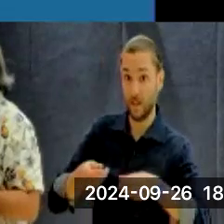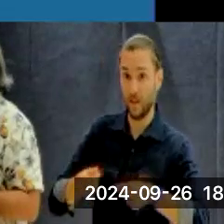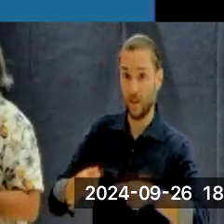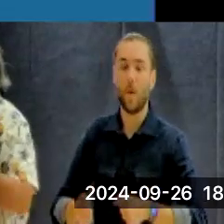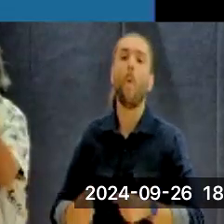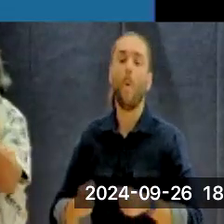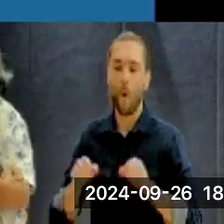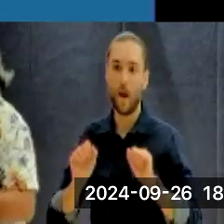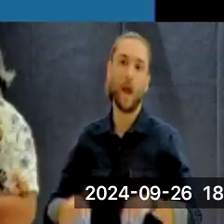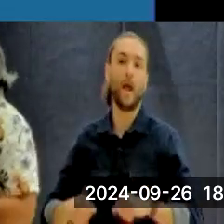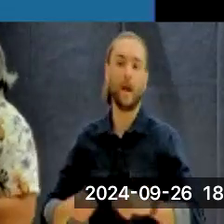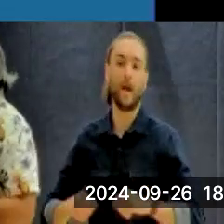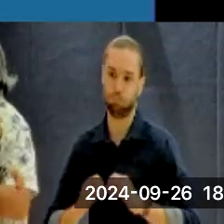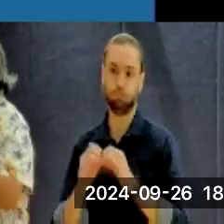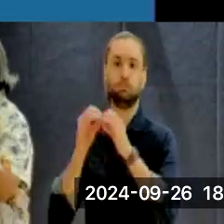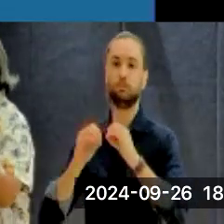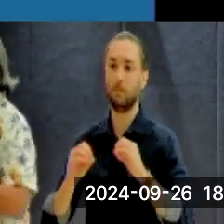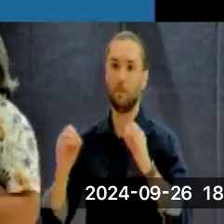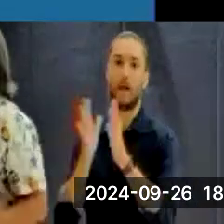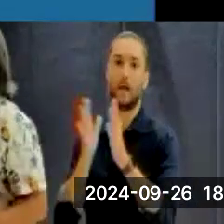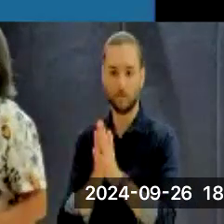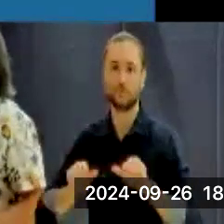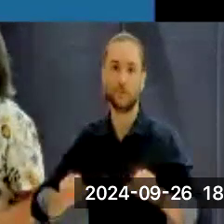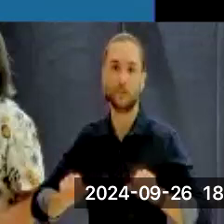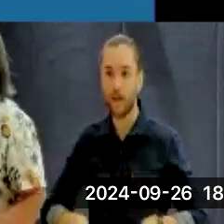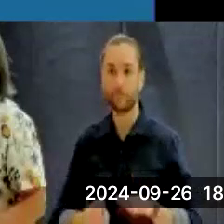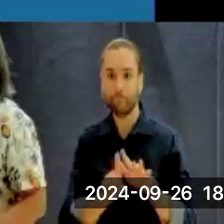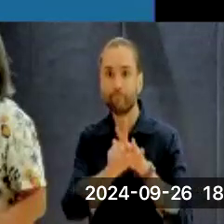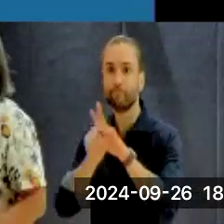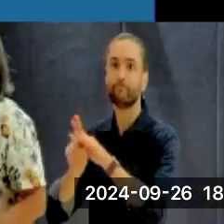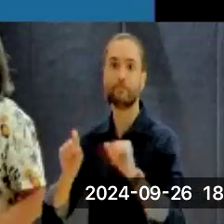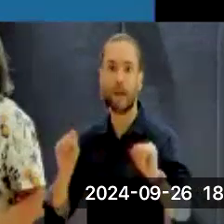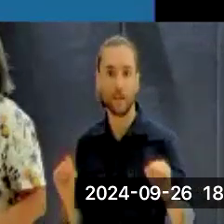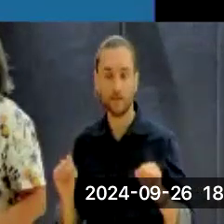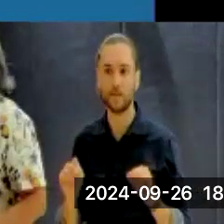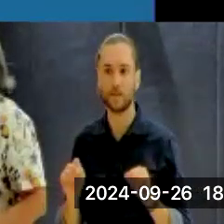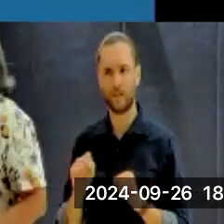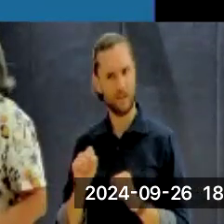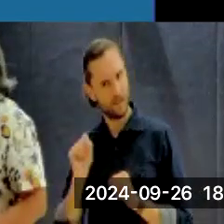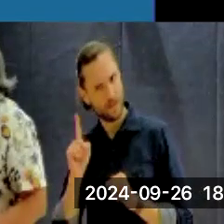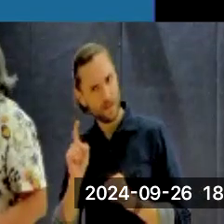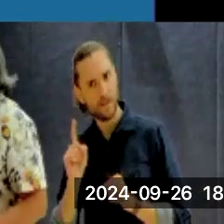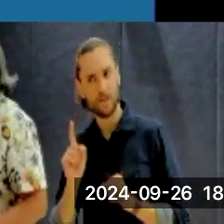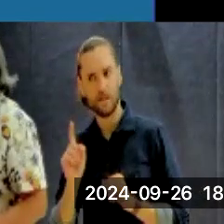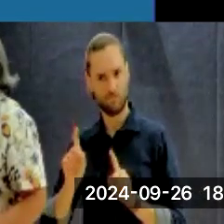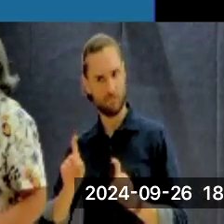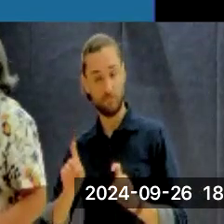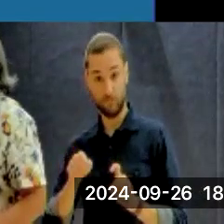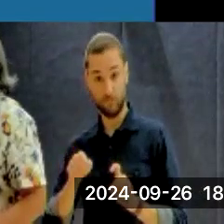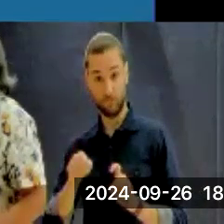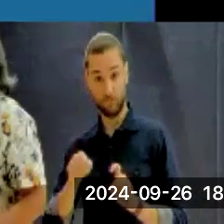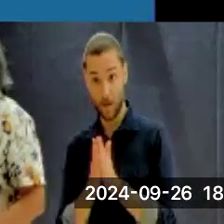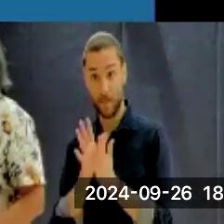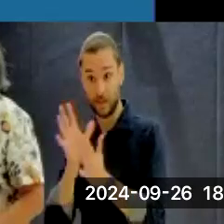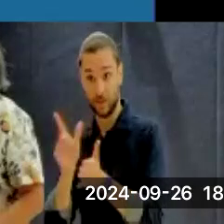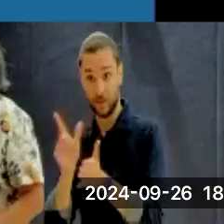a fire here and there. But when does that constitute a hate crime? And should